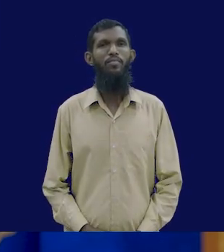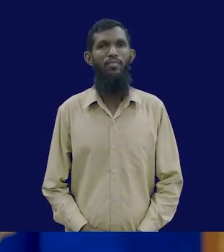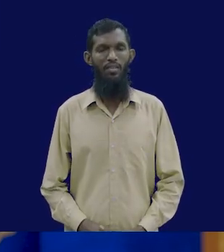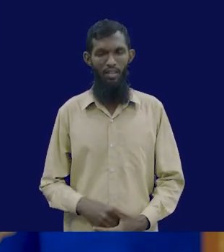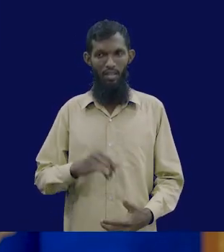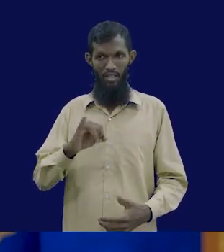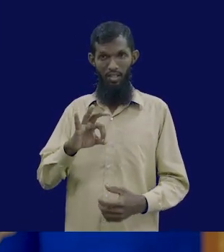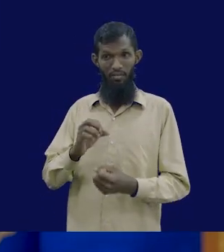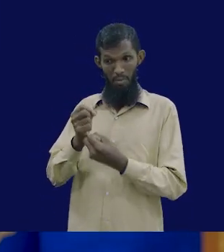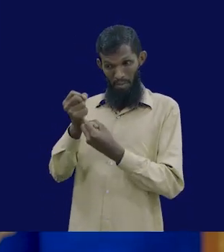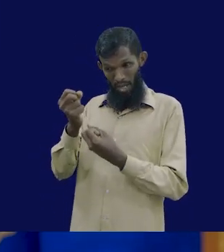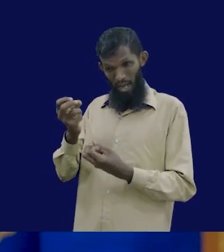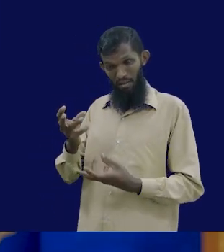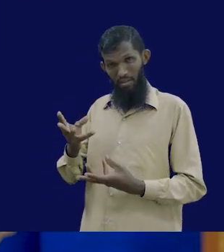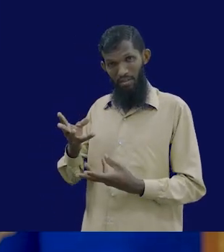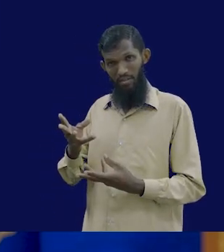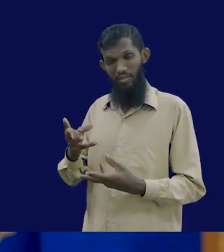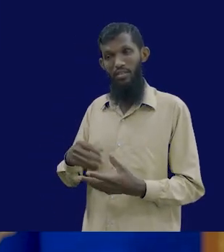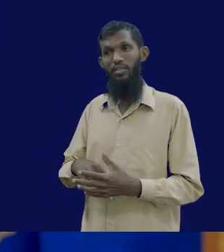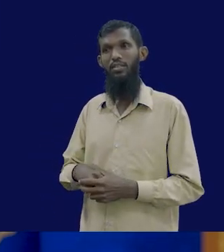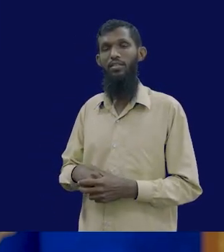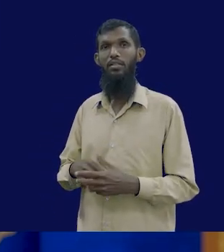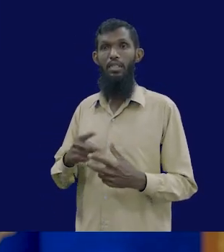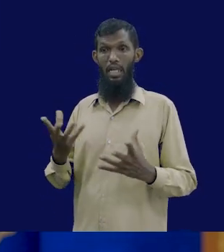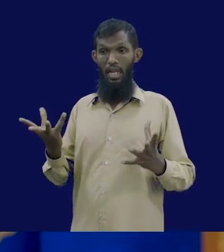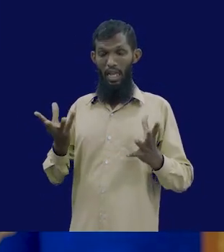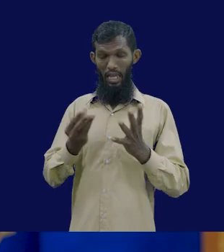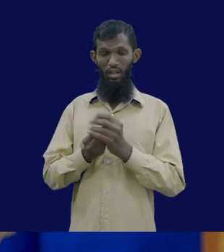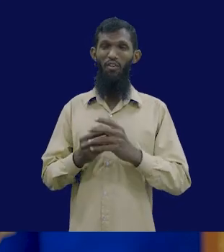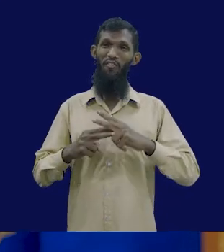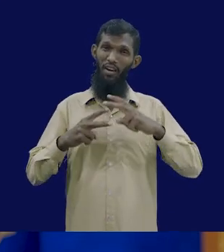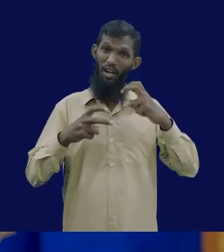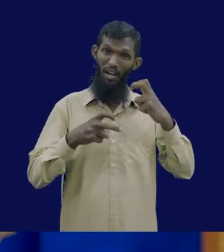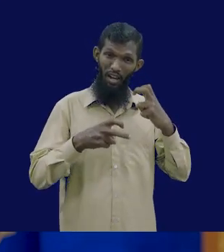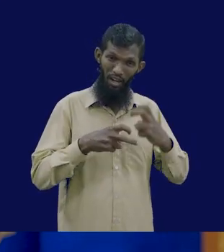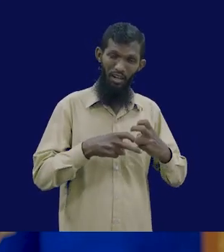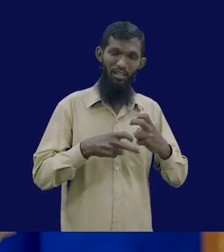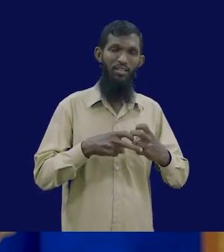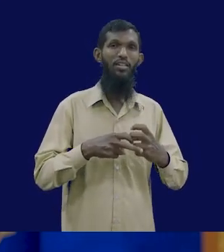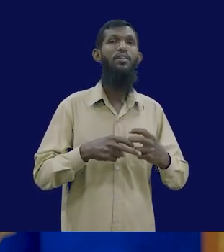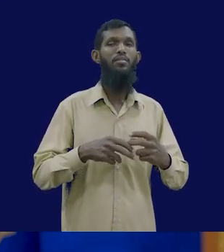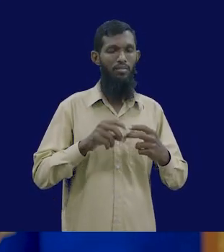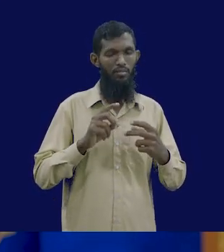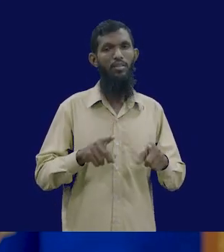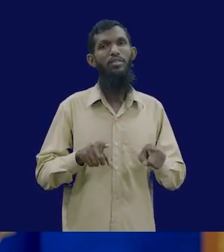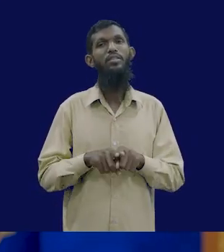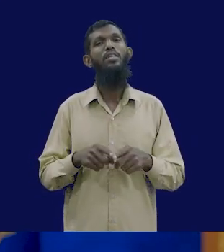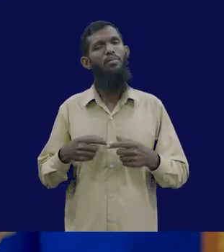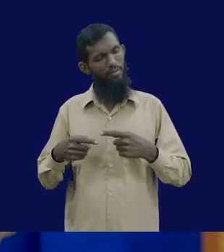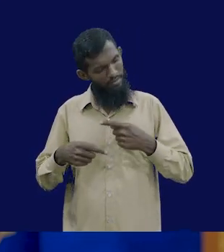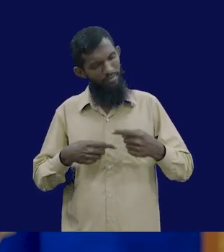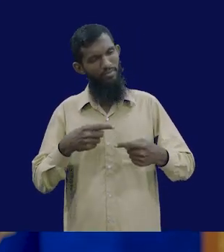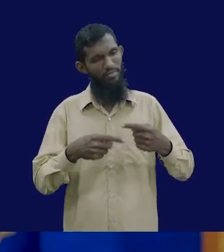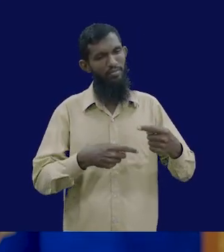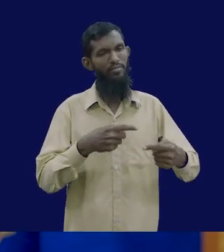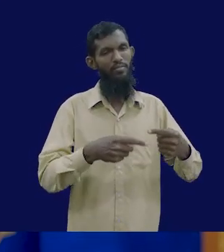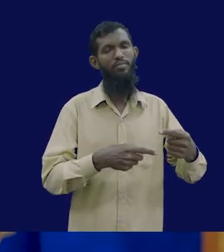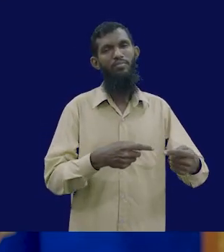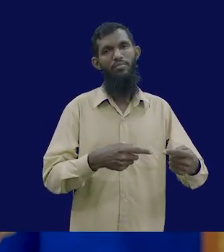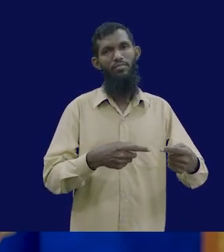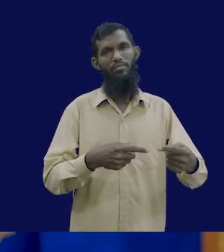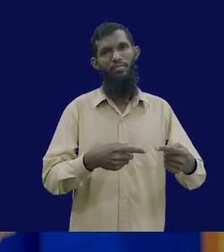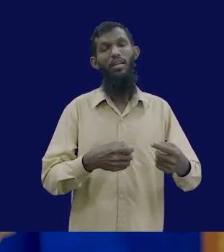wait. If his fasts are too many, or the days that he has to make up are many, then he must